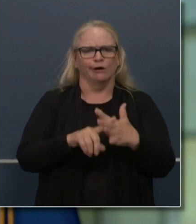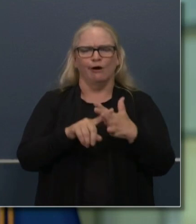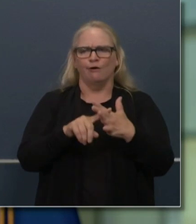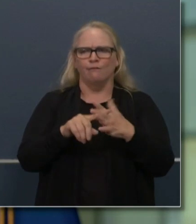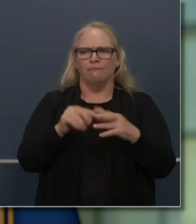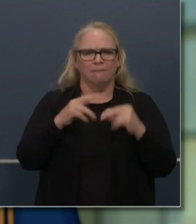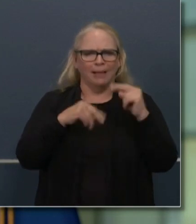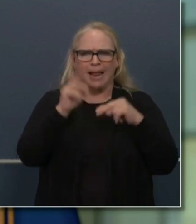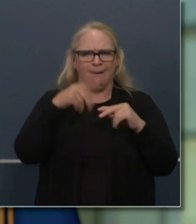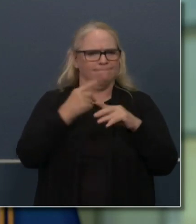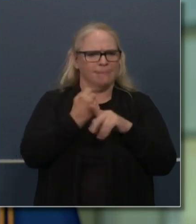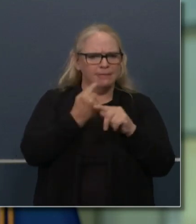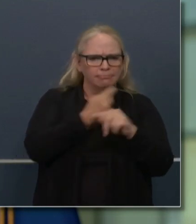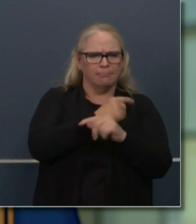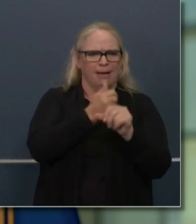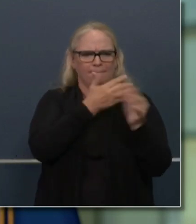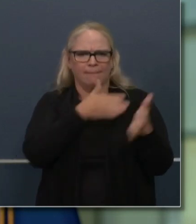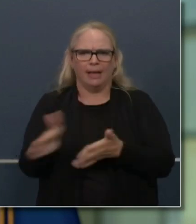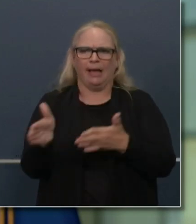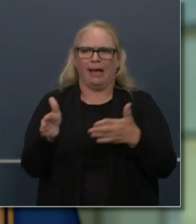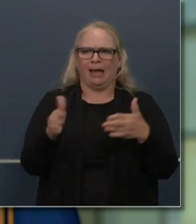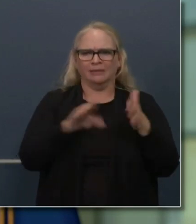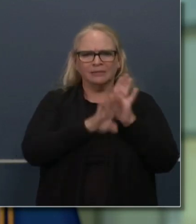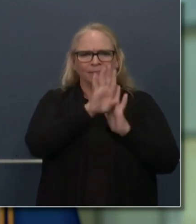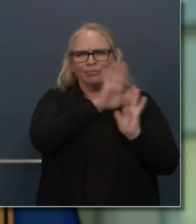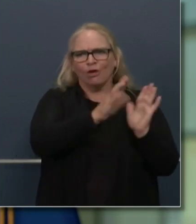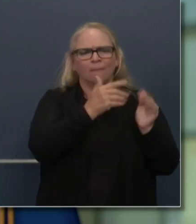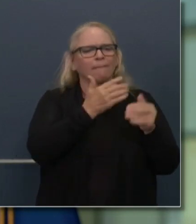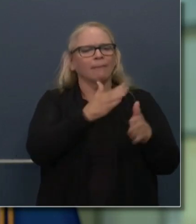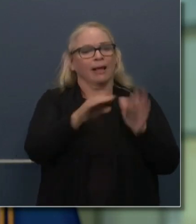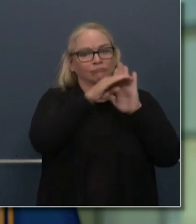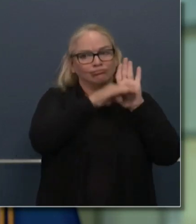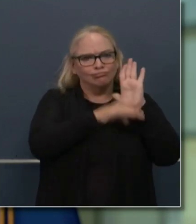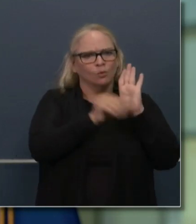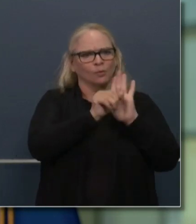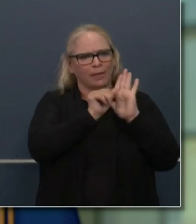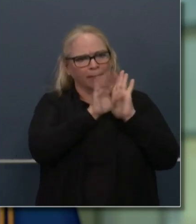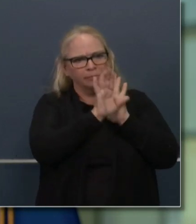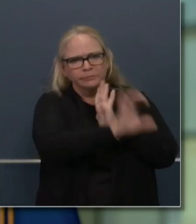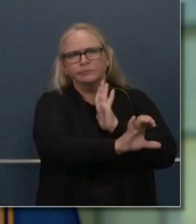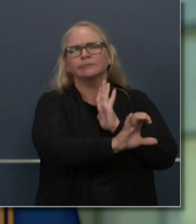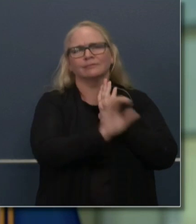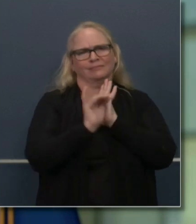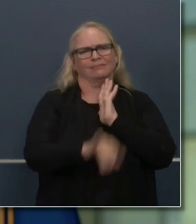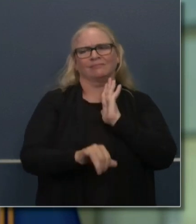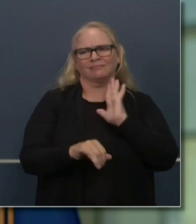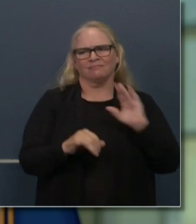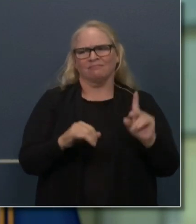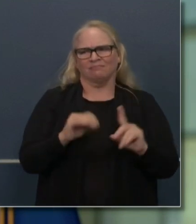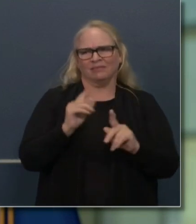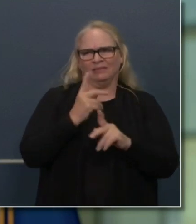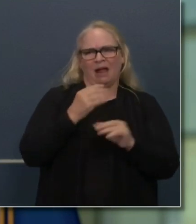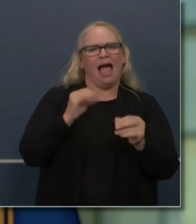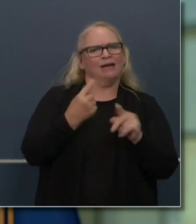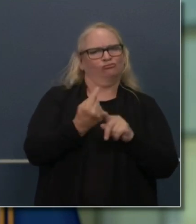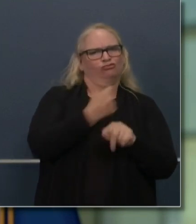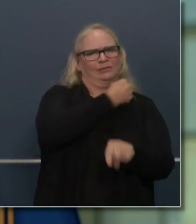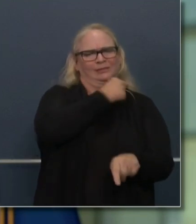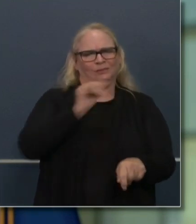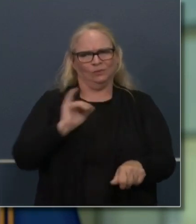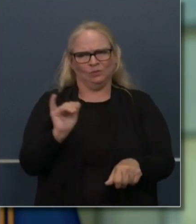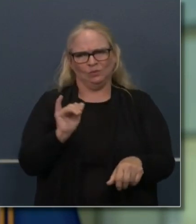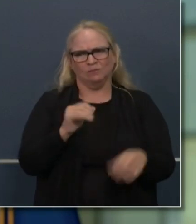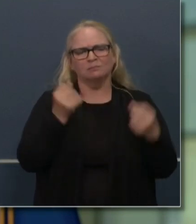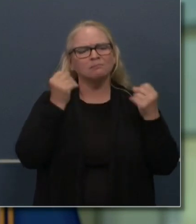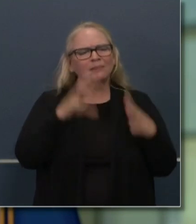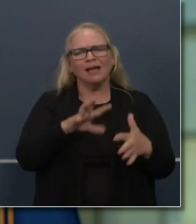time, each county that attested to that variance process did indeed say that they had a plan, and a credible plan.